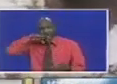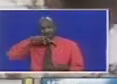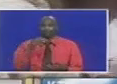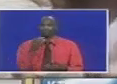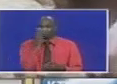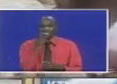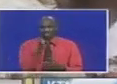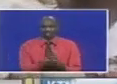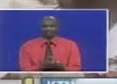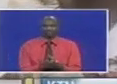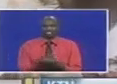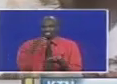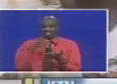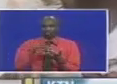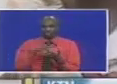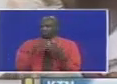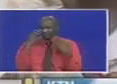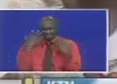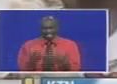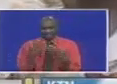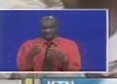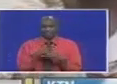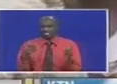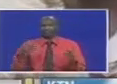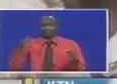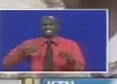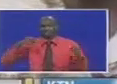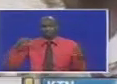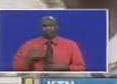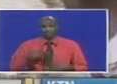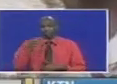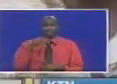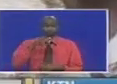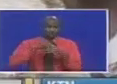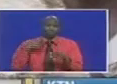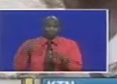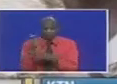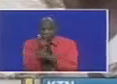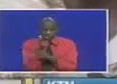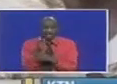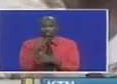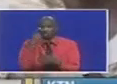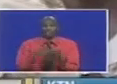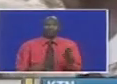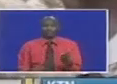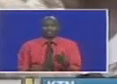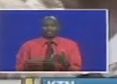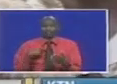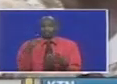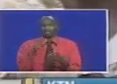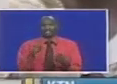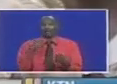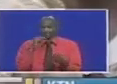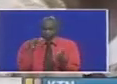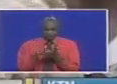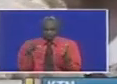dire. But we were shocked that the president called a press conference to whitewash the dirty scandal that